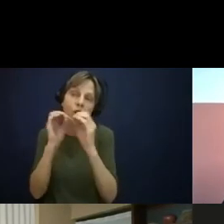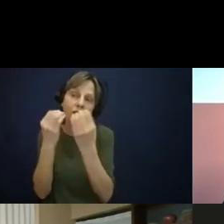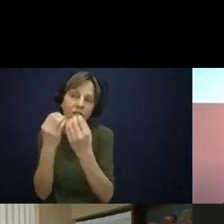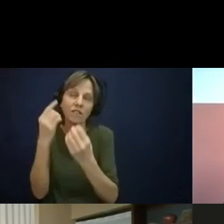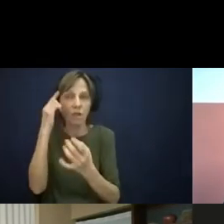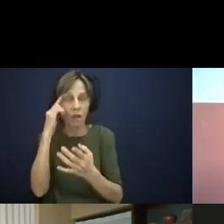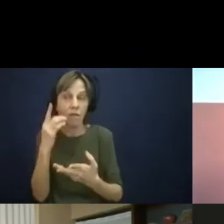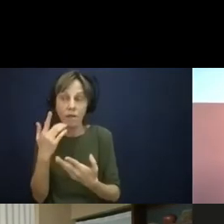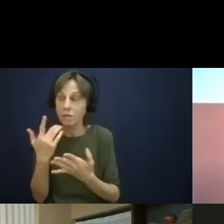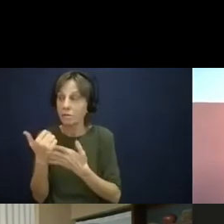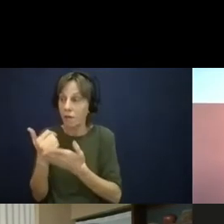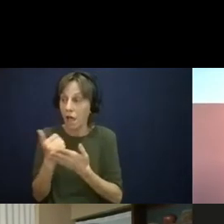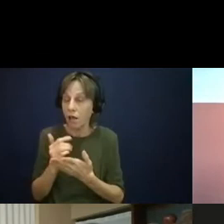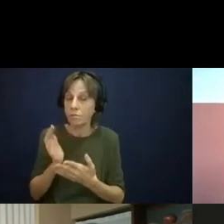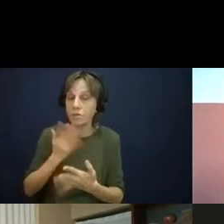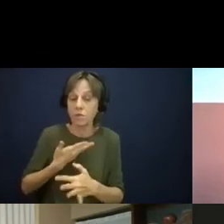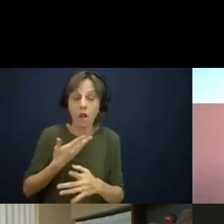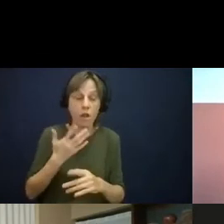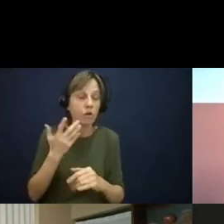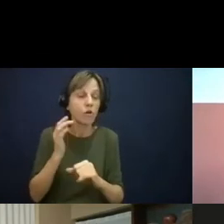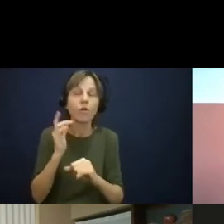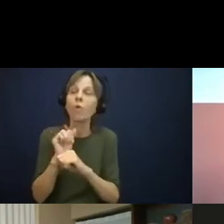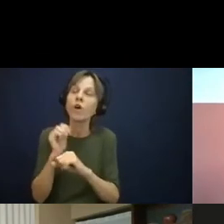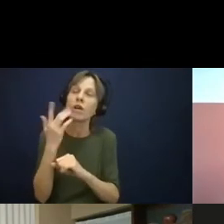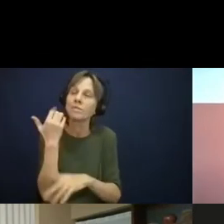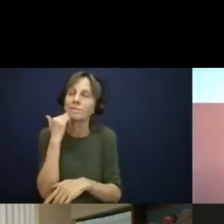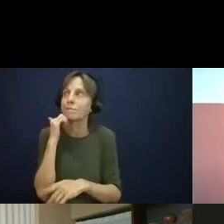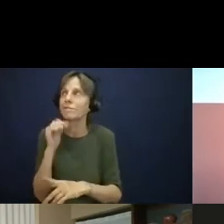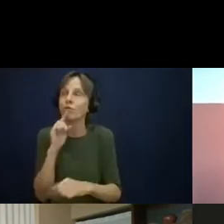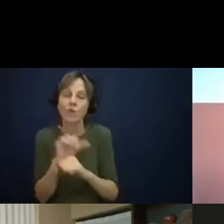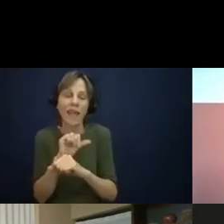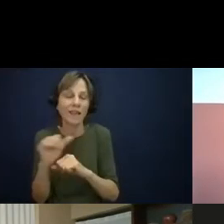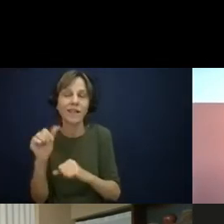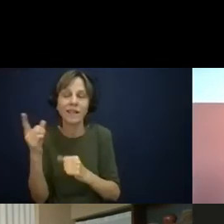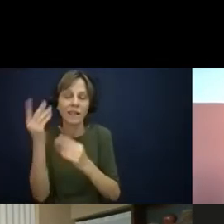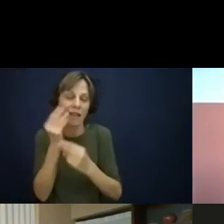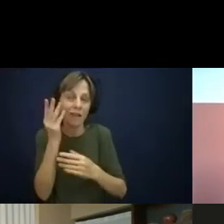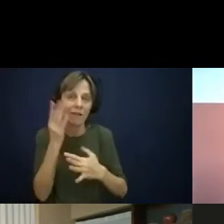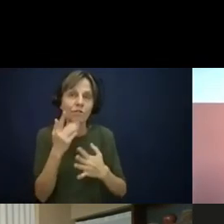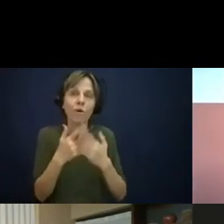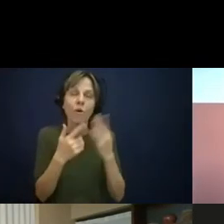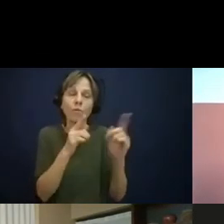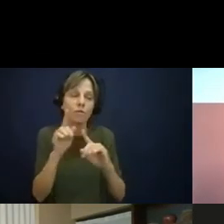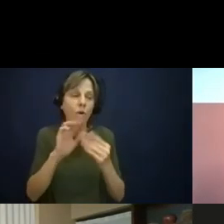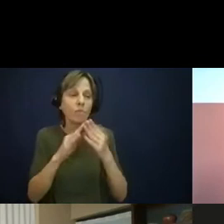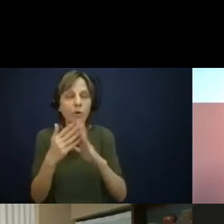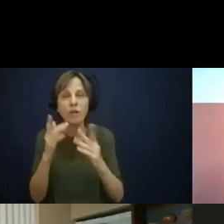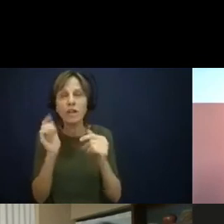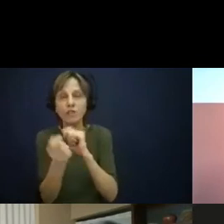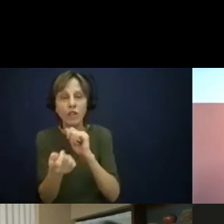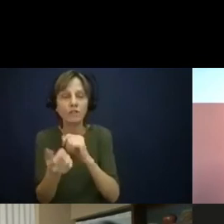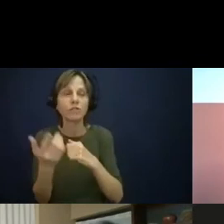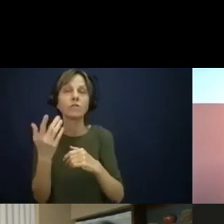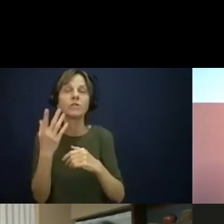the day-to-day reality they're facing. They keep us abreast of changing conditions in our community. And of course, they're the experts on what